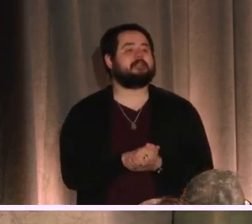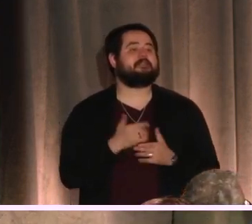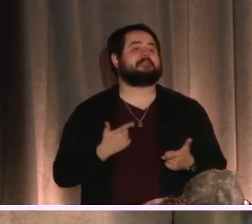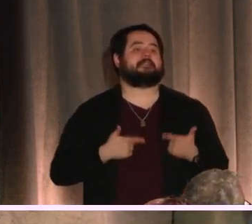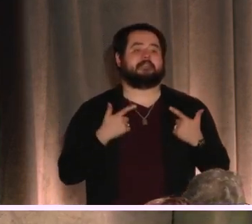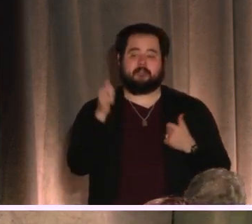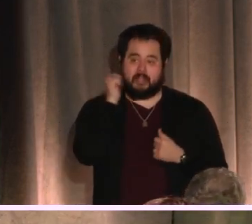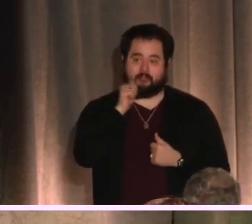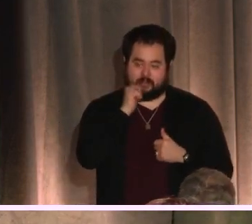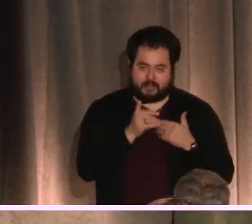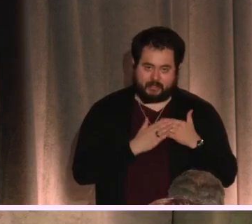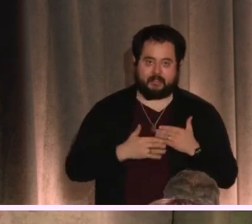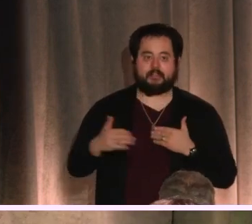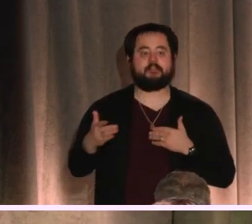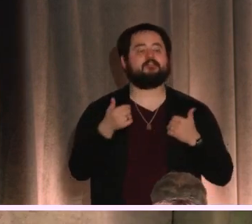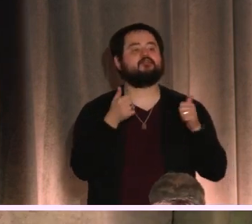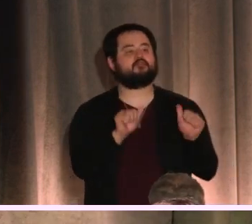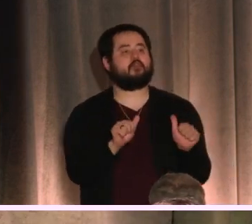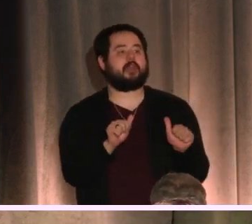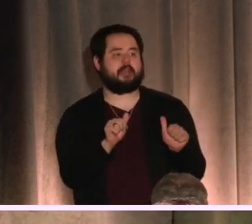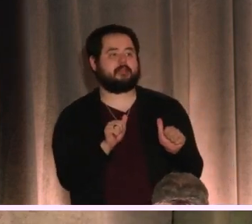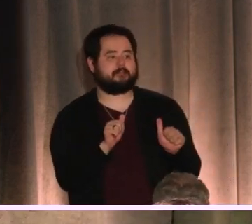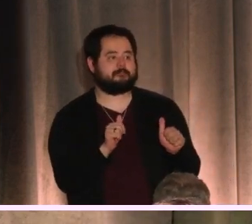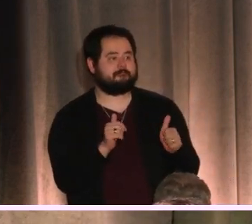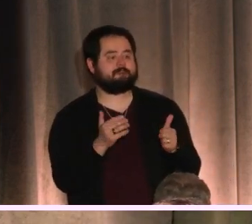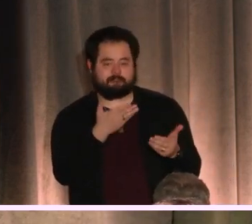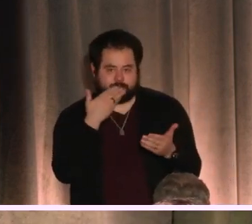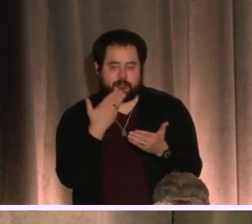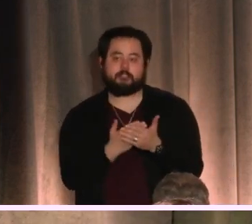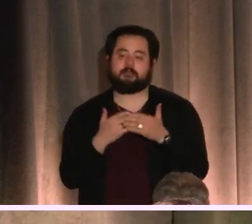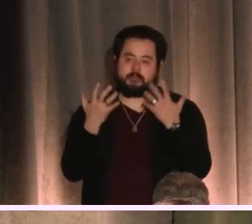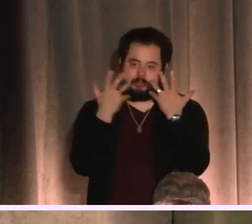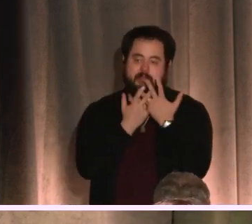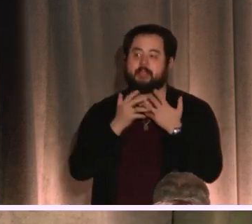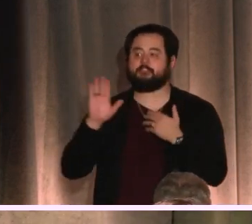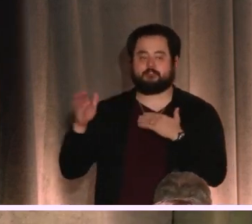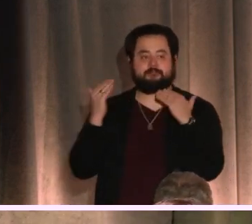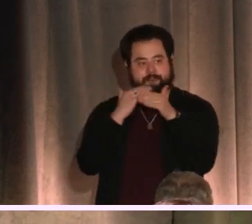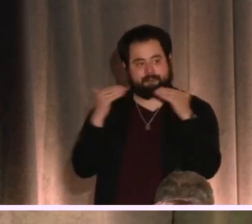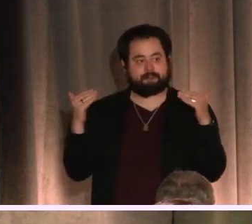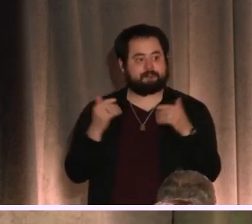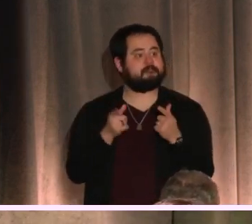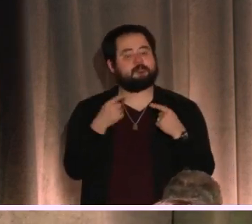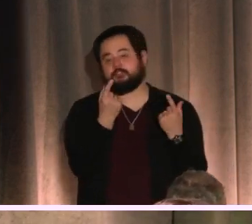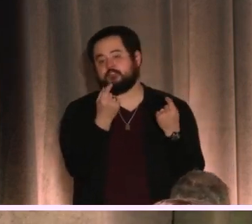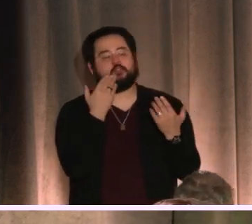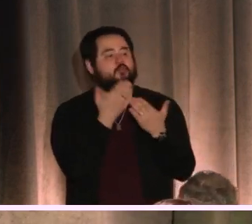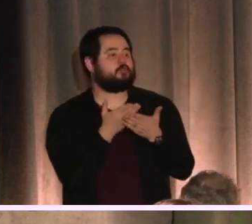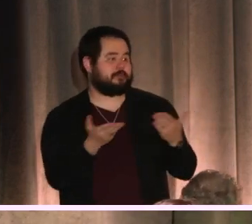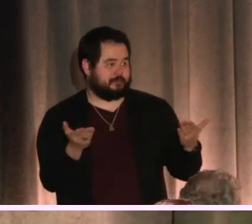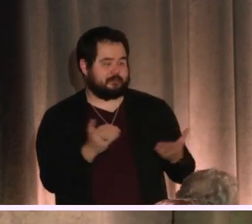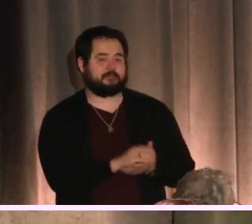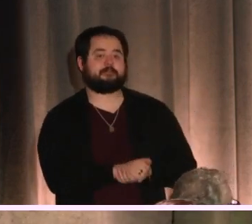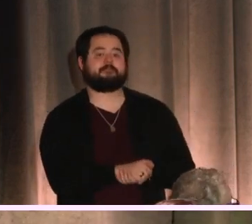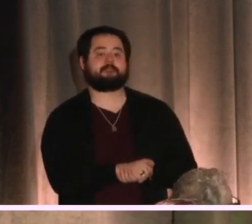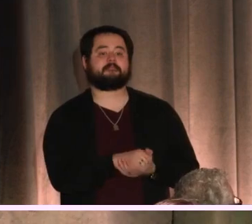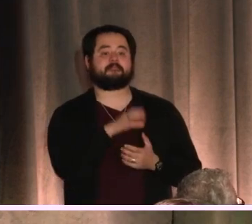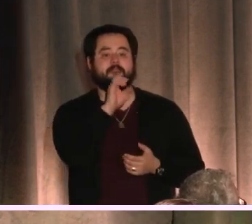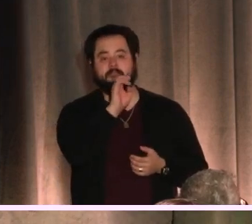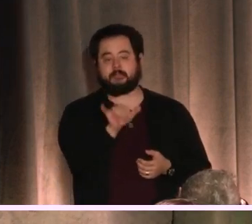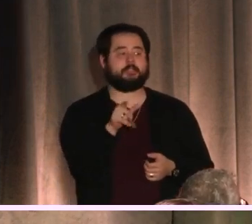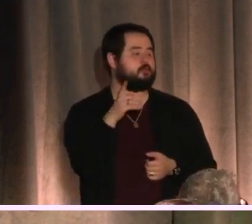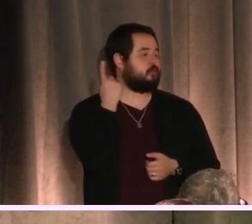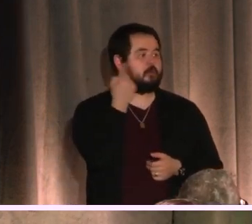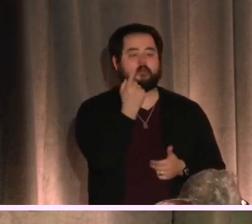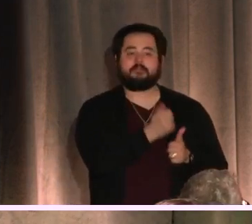day since that, trying to be as good as she is and just do good things. Casey, you always go above